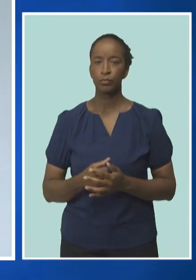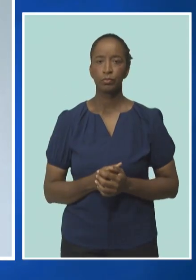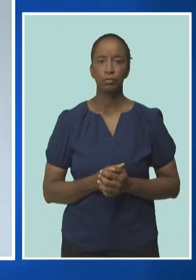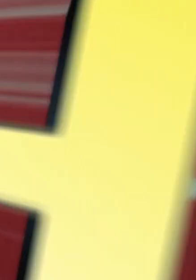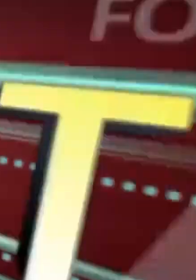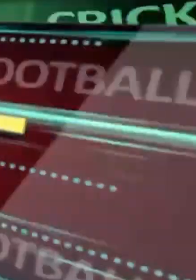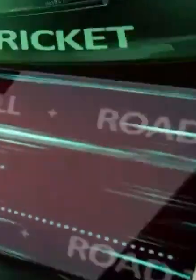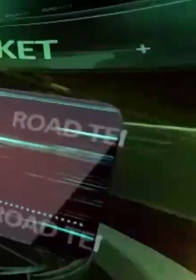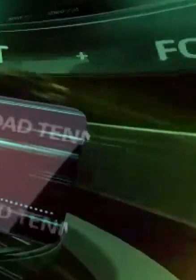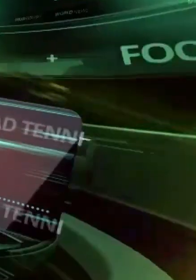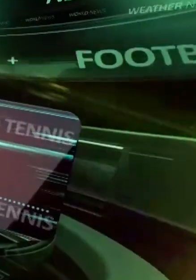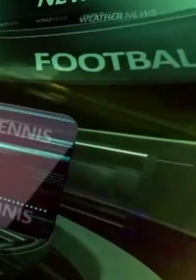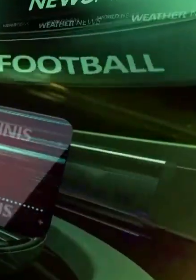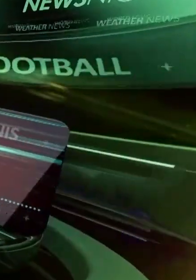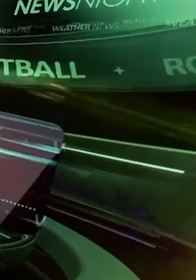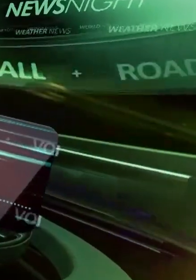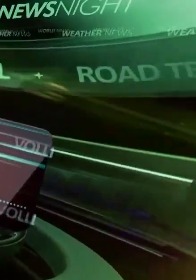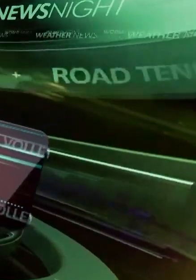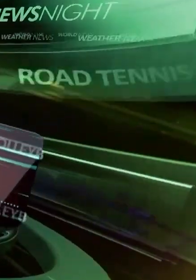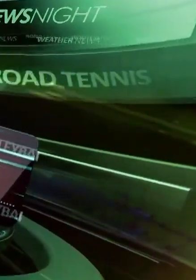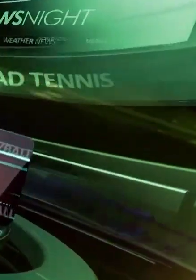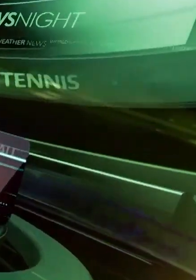News.